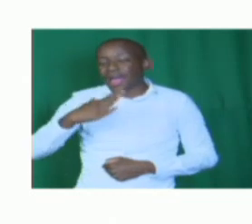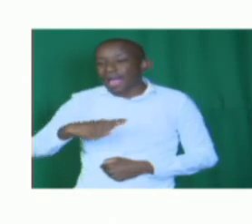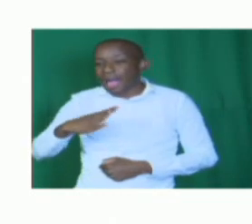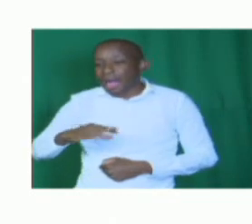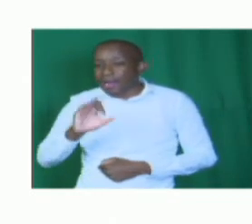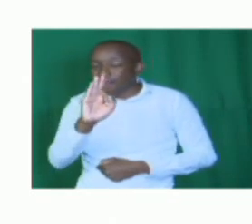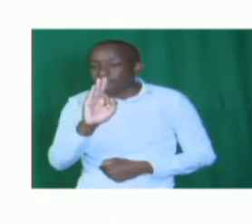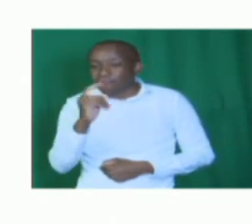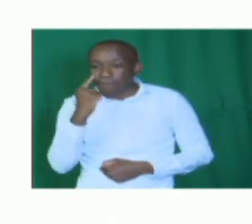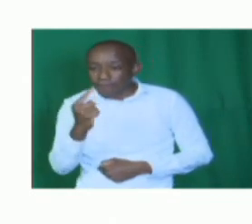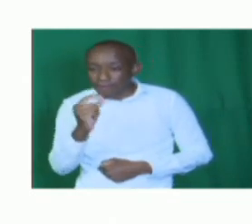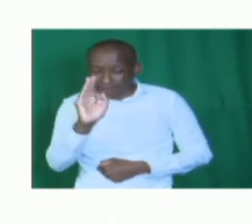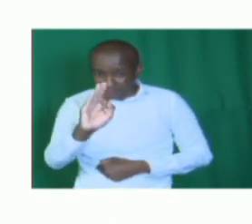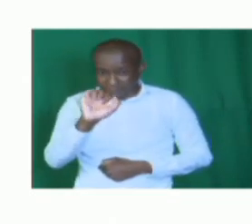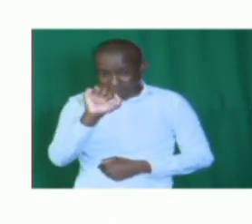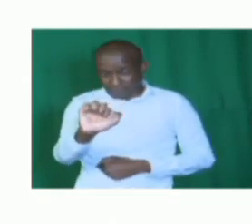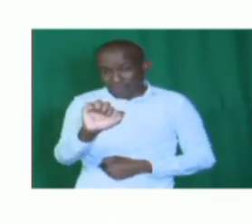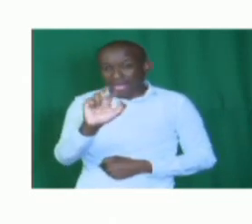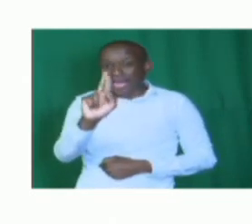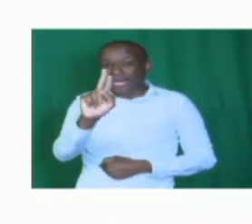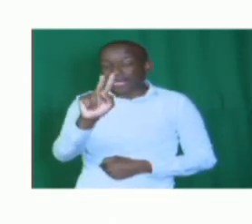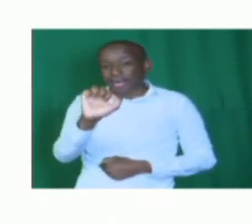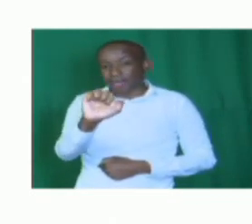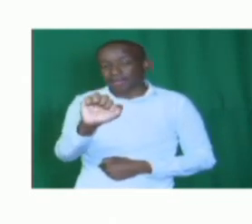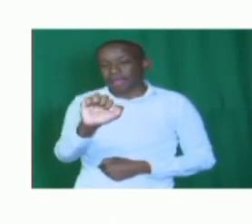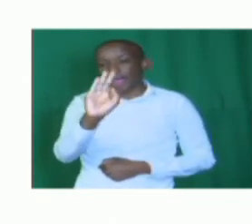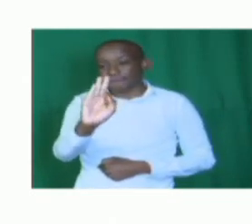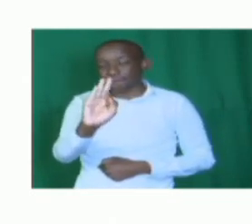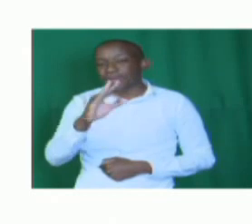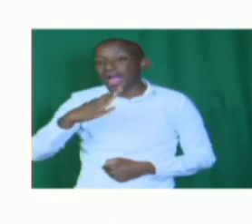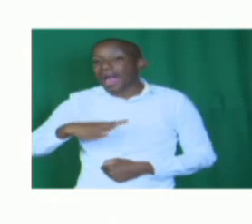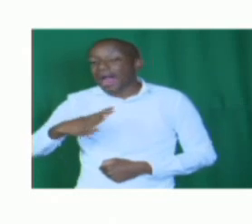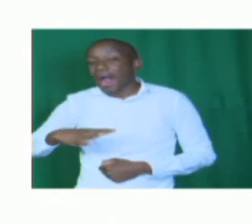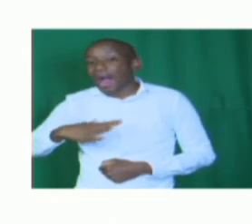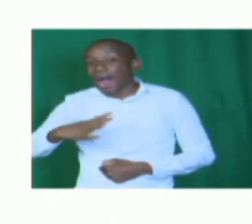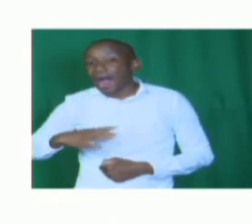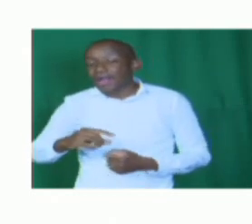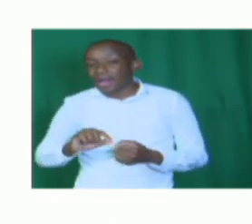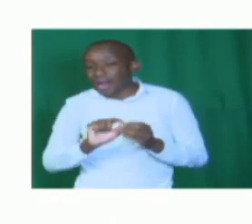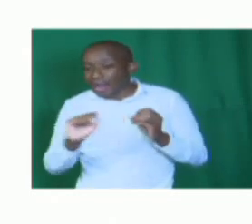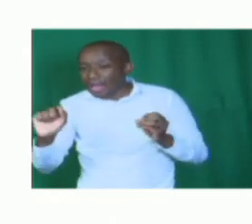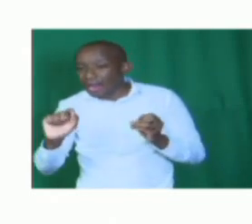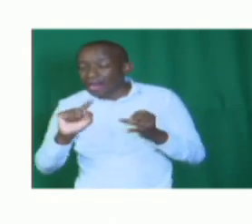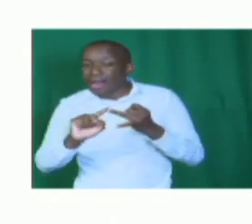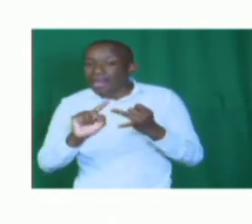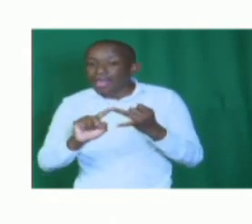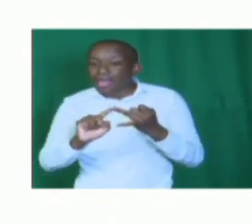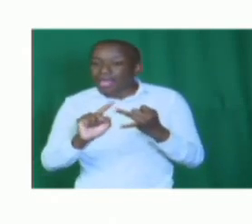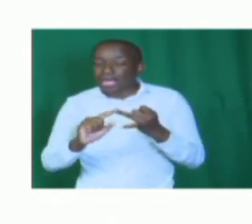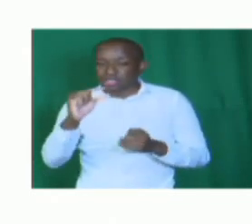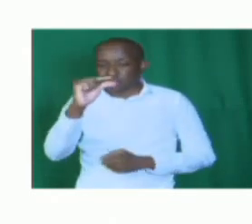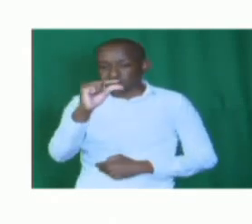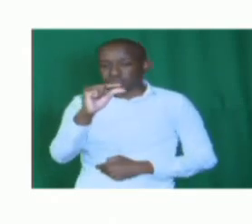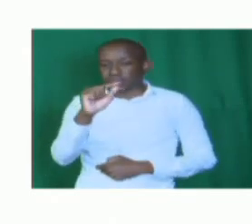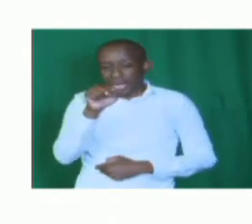F is this one, the red one. And then we have the next one, which is labeled G, which